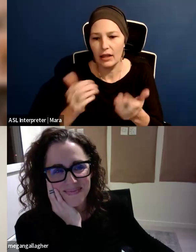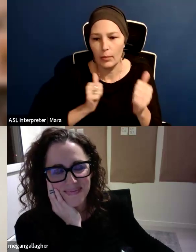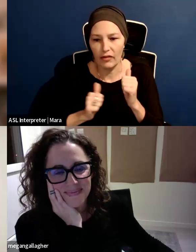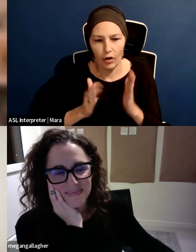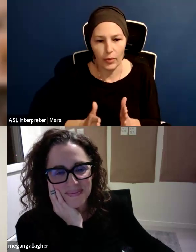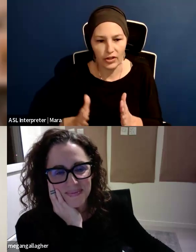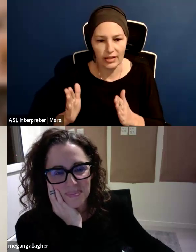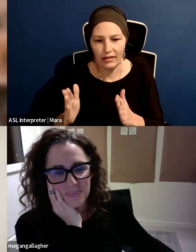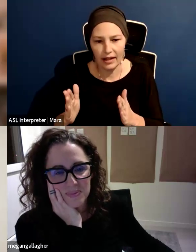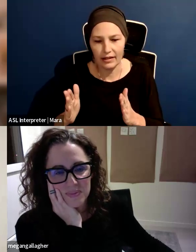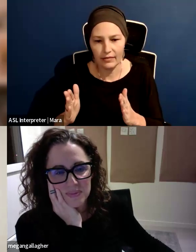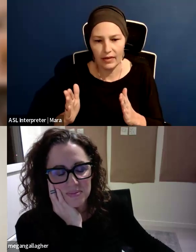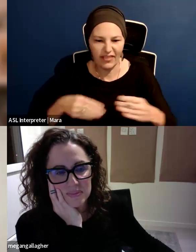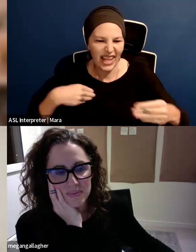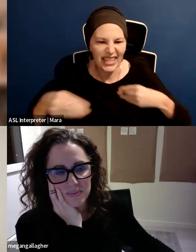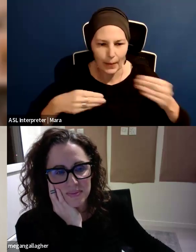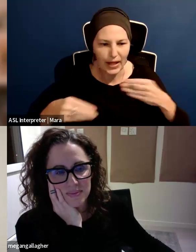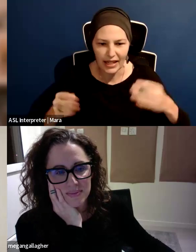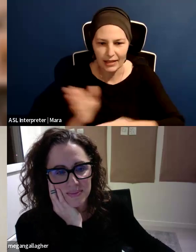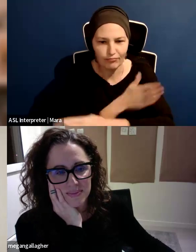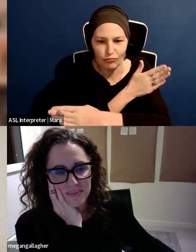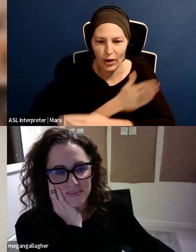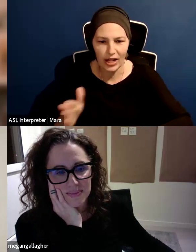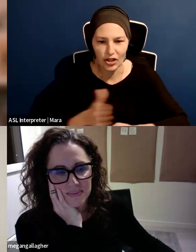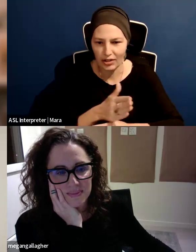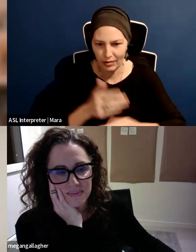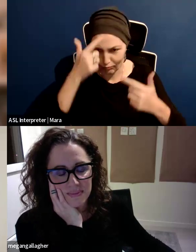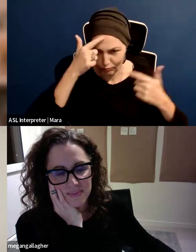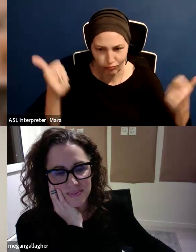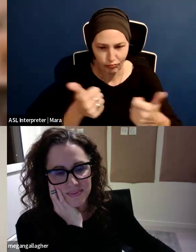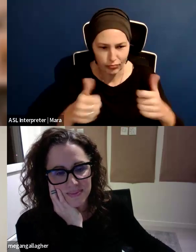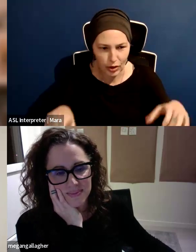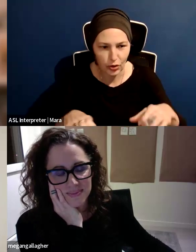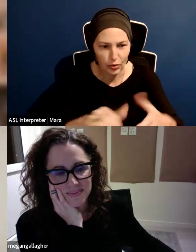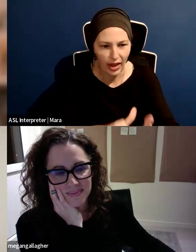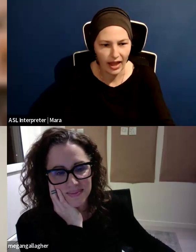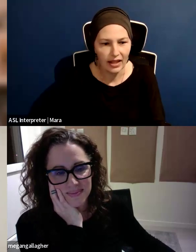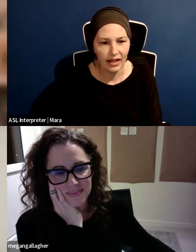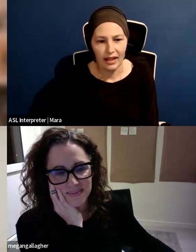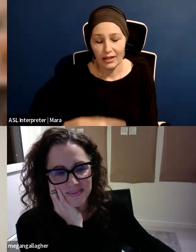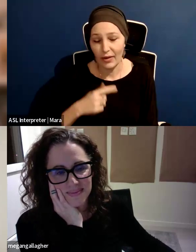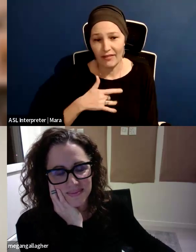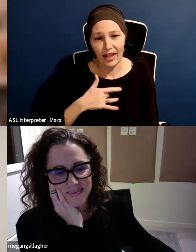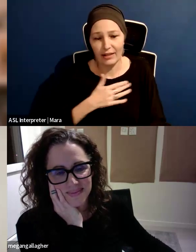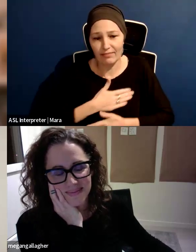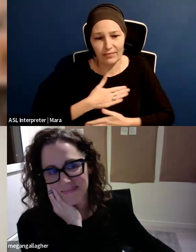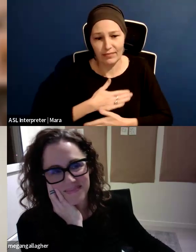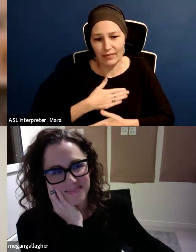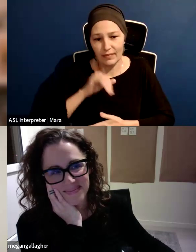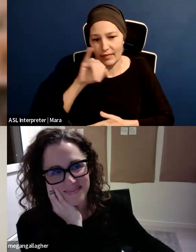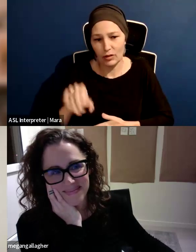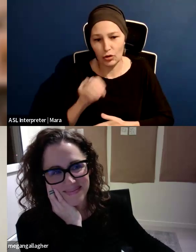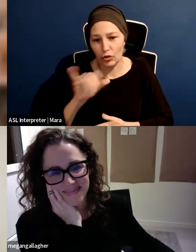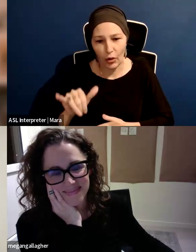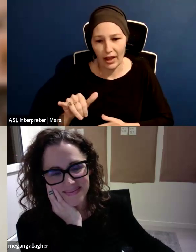it was really, it was just joyous, and yeah, I'm eternally grateful. And that's the thing as well, is like